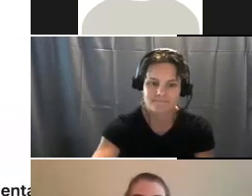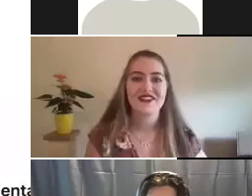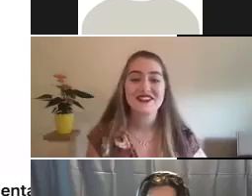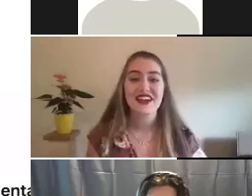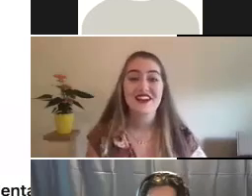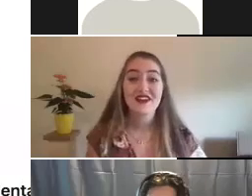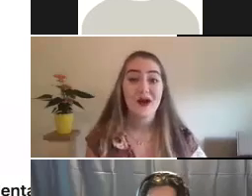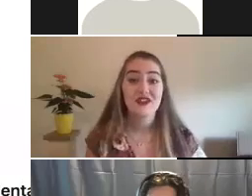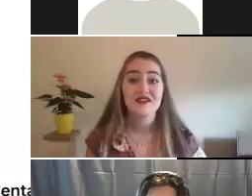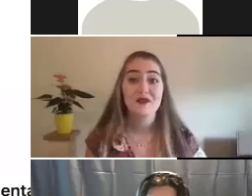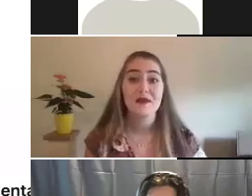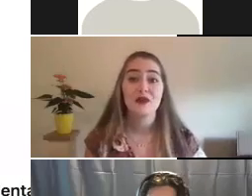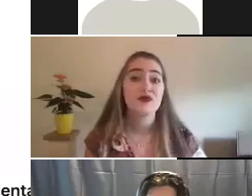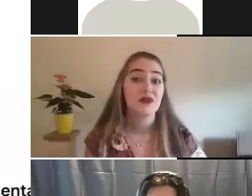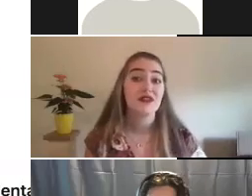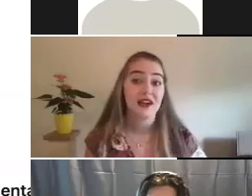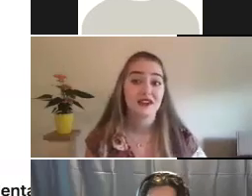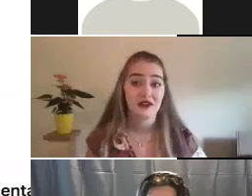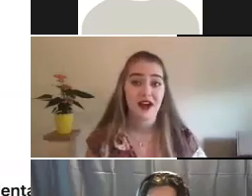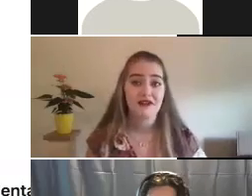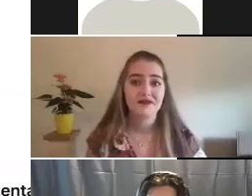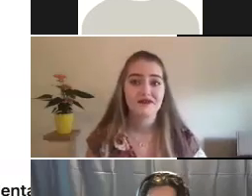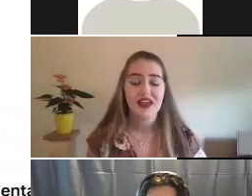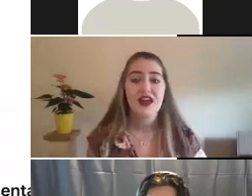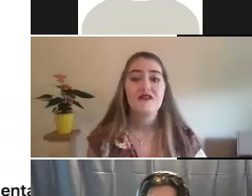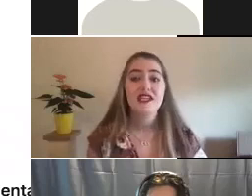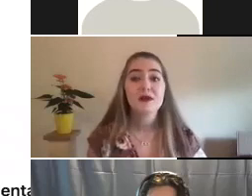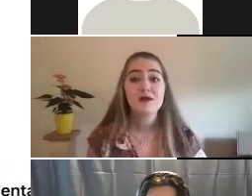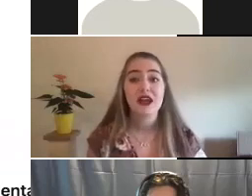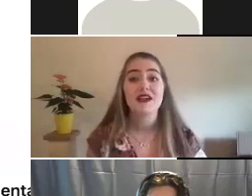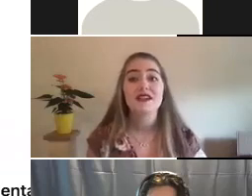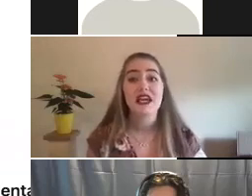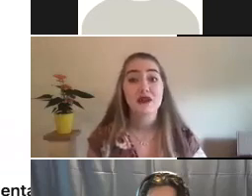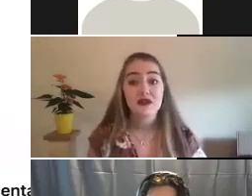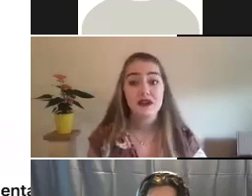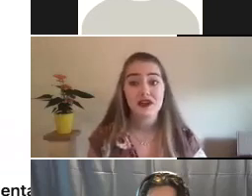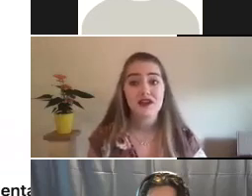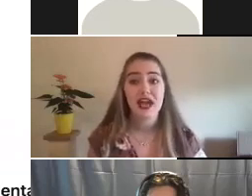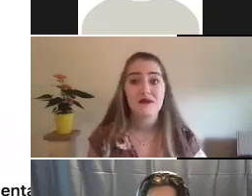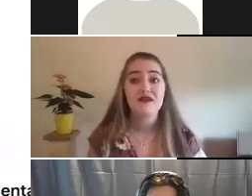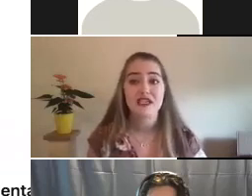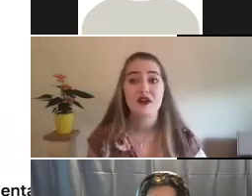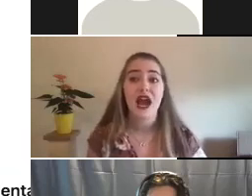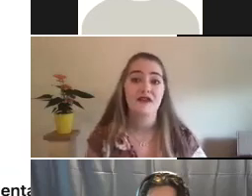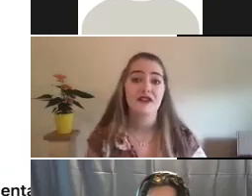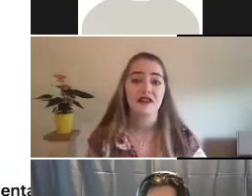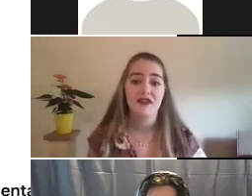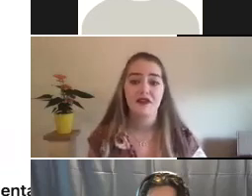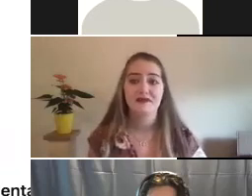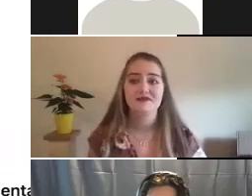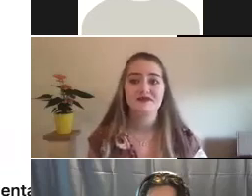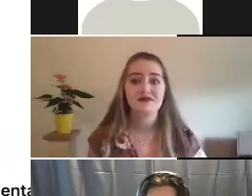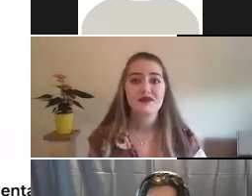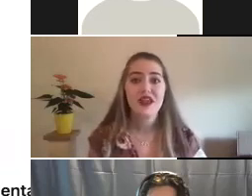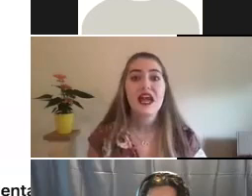Okay, so there's another option for people who don't like to go live. Facebook Premiere is a new feature that came to Facebook after the live